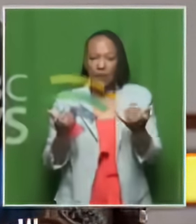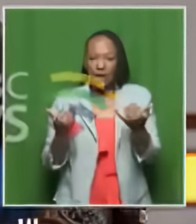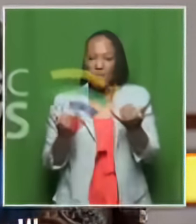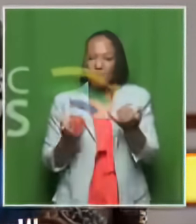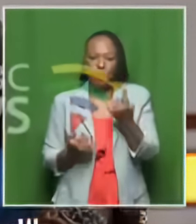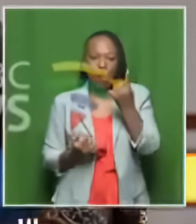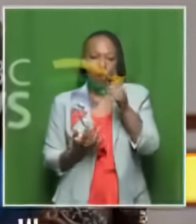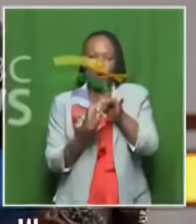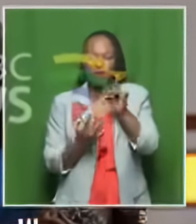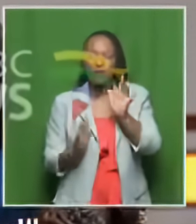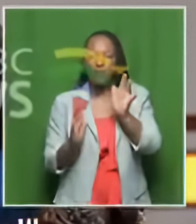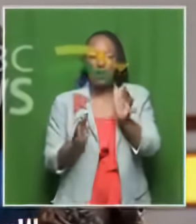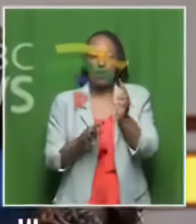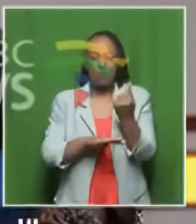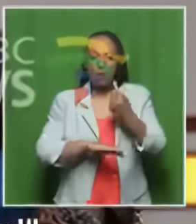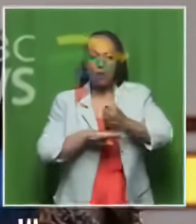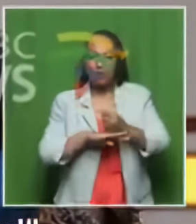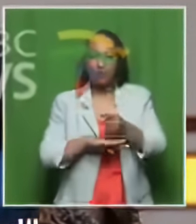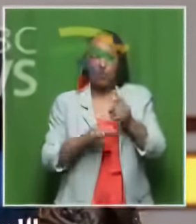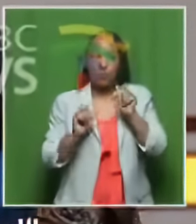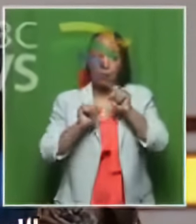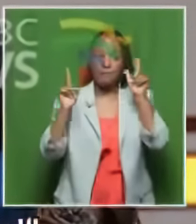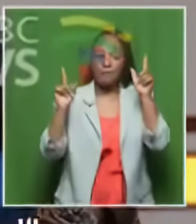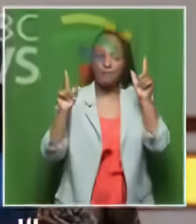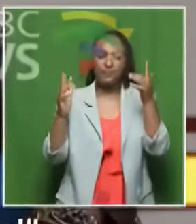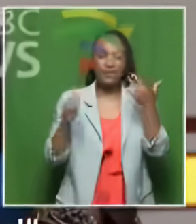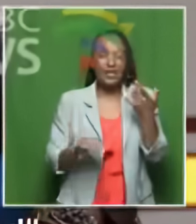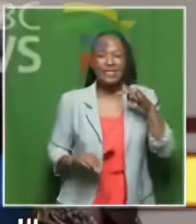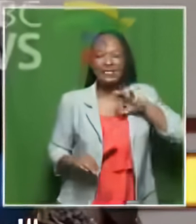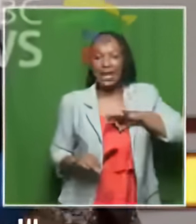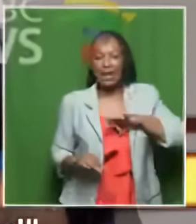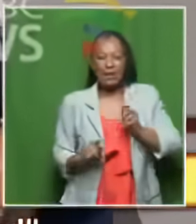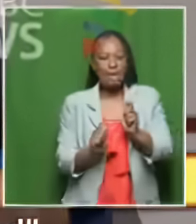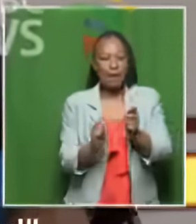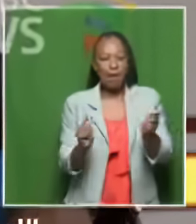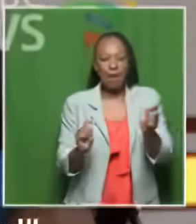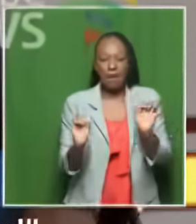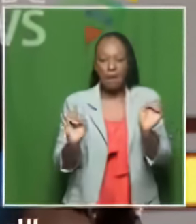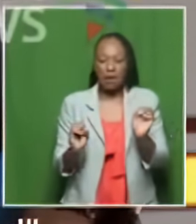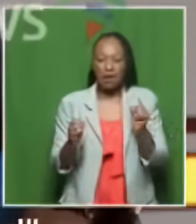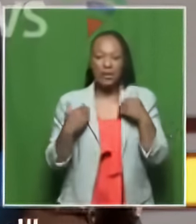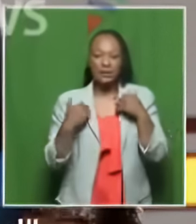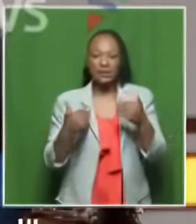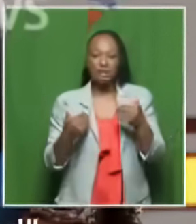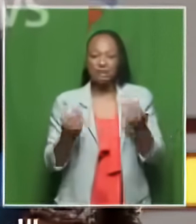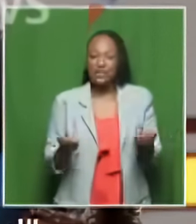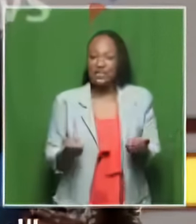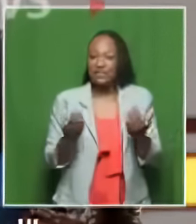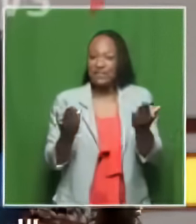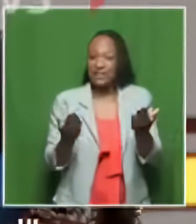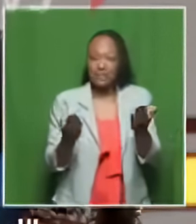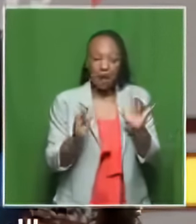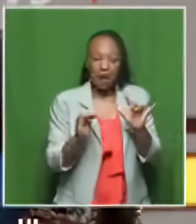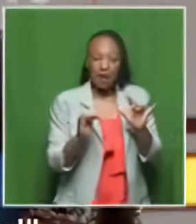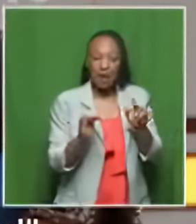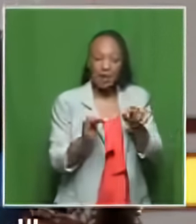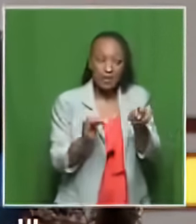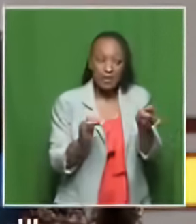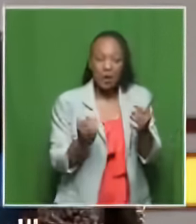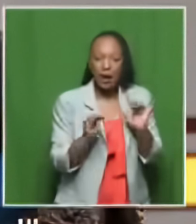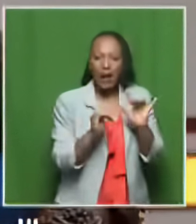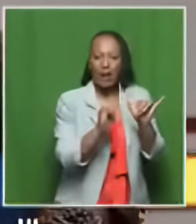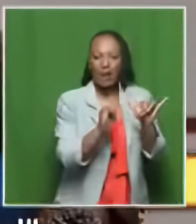one option. One day we're going to wake up without salaries being paid. Because when it starts, service providers are not being paid.